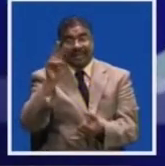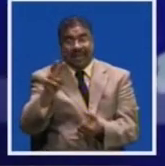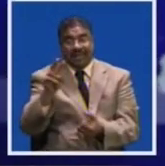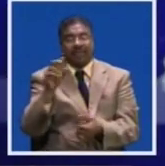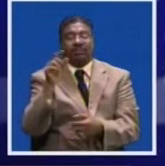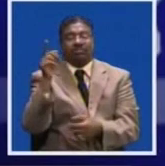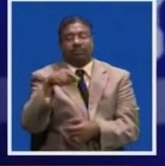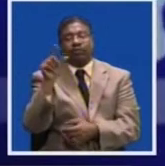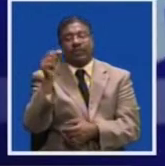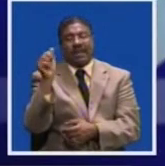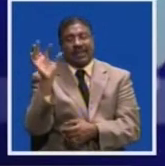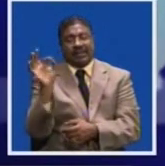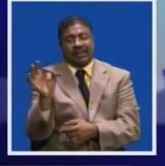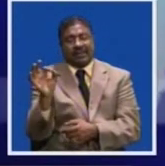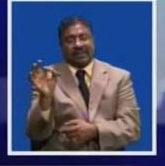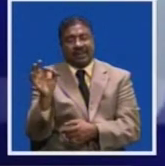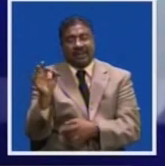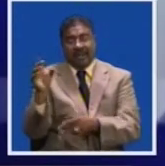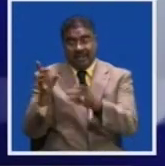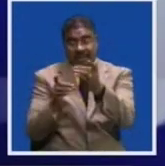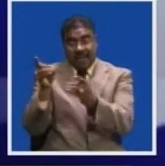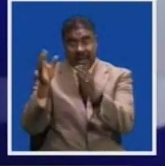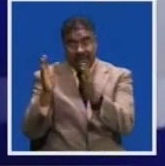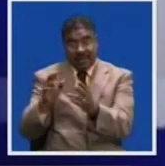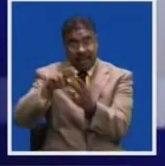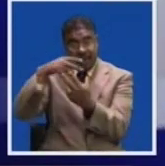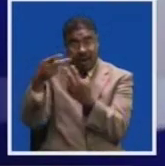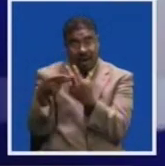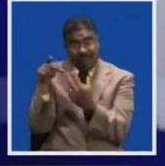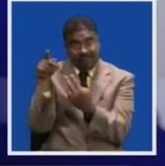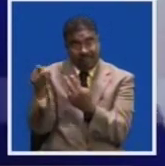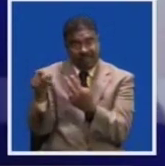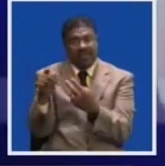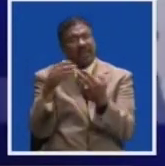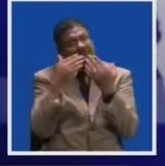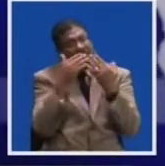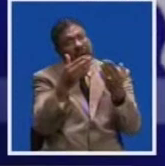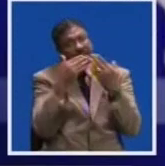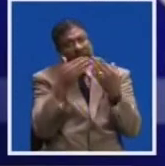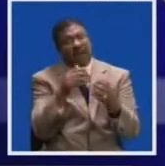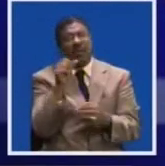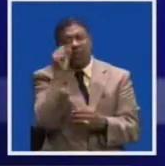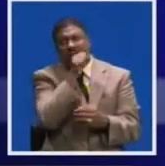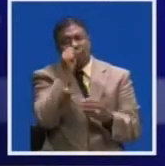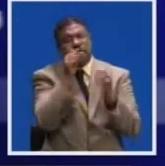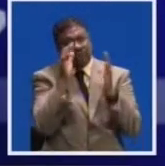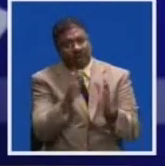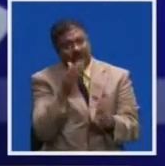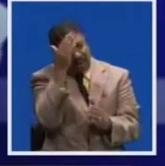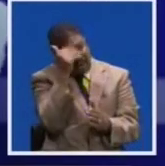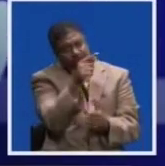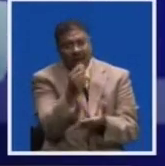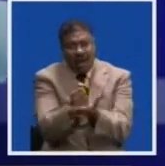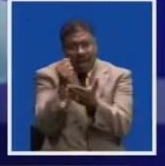2019. And ZNBC Director Programs, Rose Chumpuka, has thanked artists who have worked closely with the children to make the